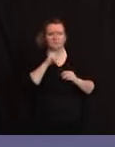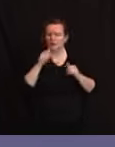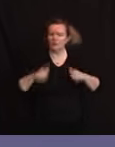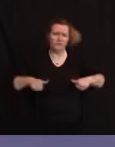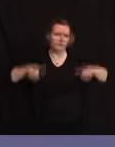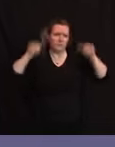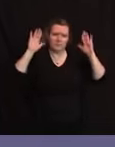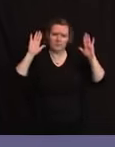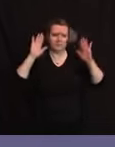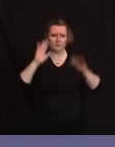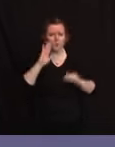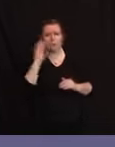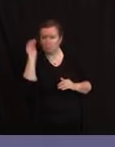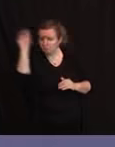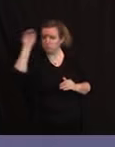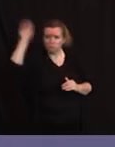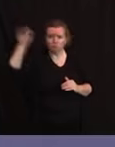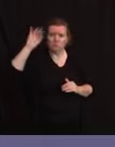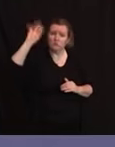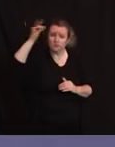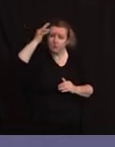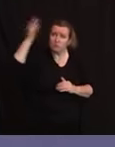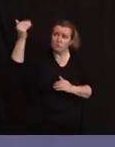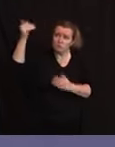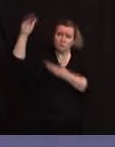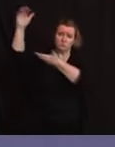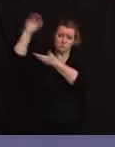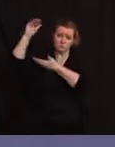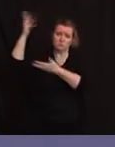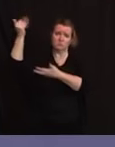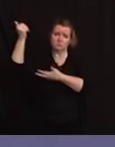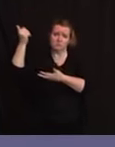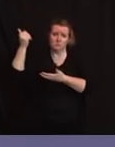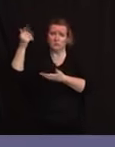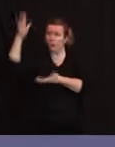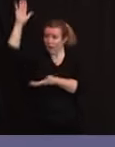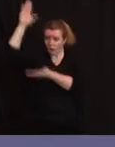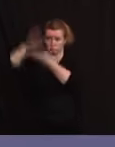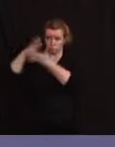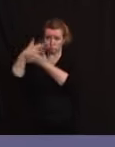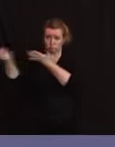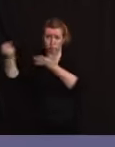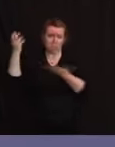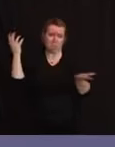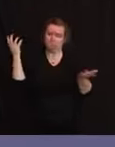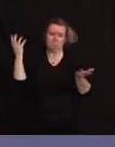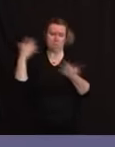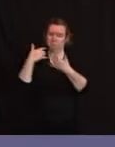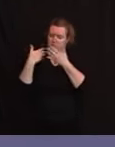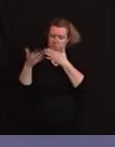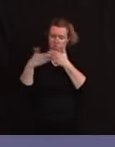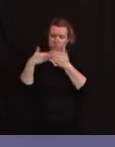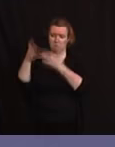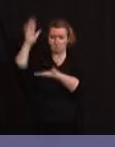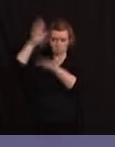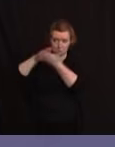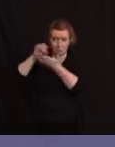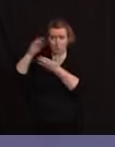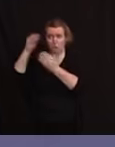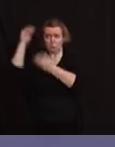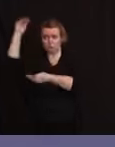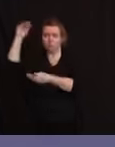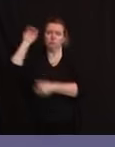federal strategic stockpile, whether it's depleted or not. But ventilators continue to be the